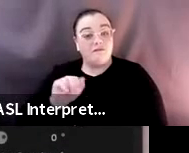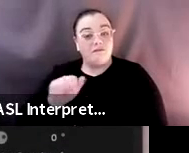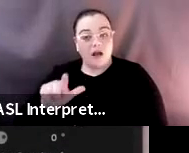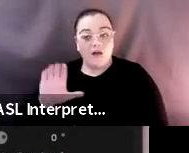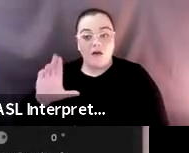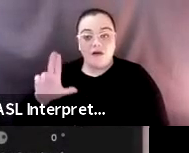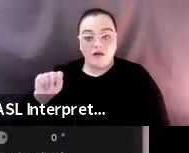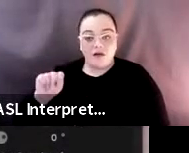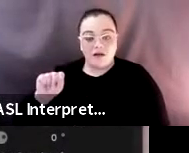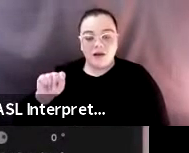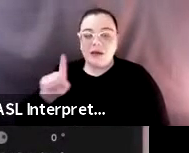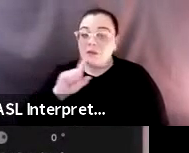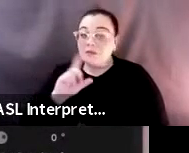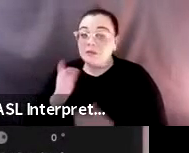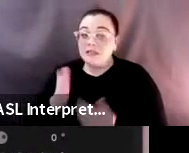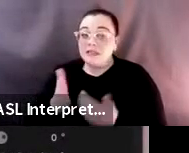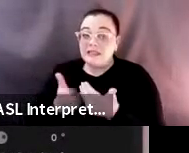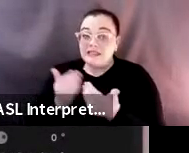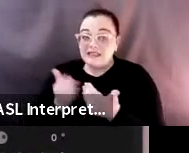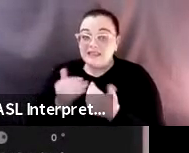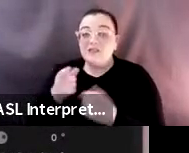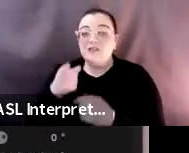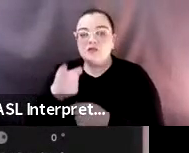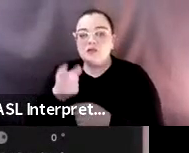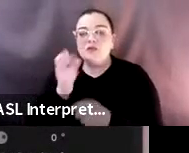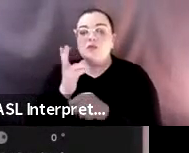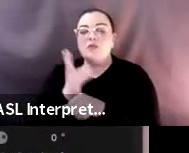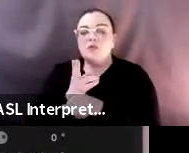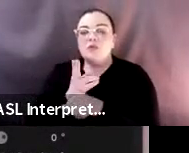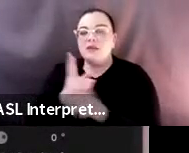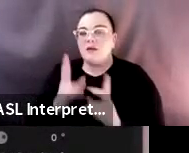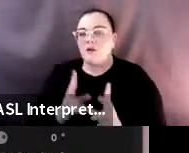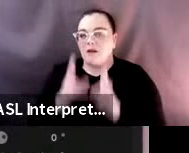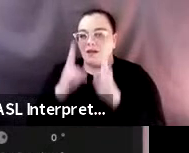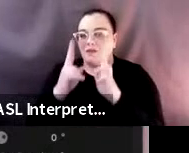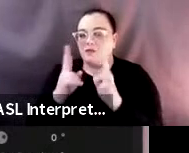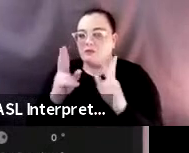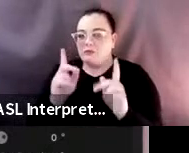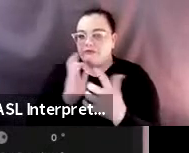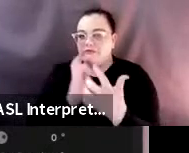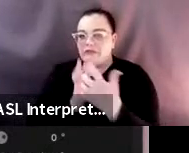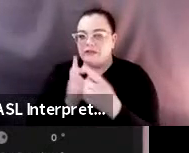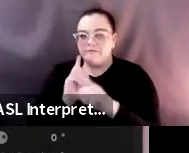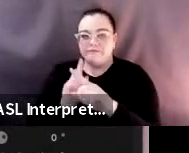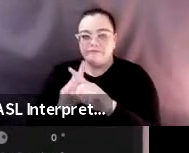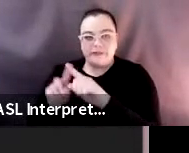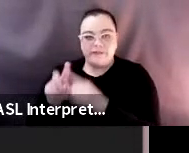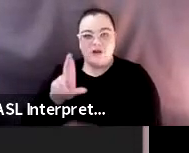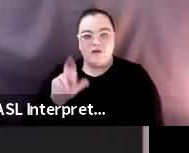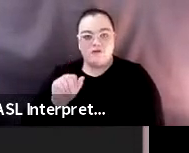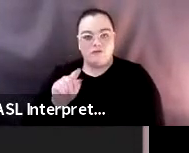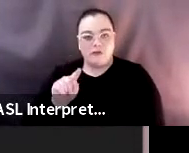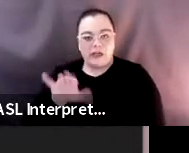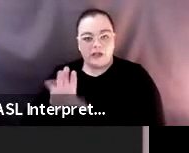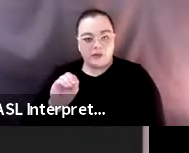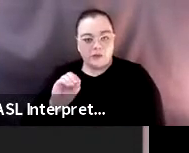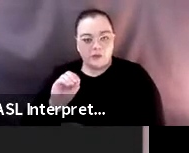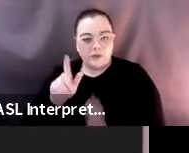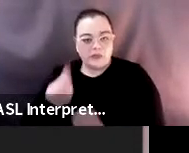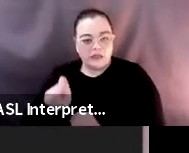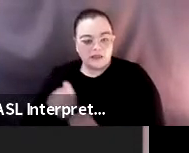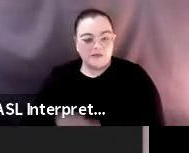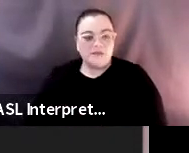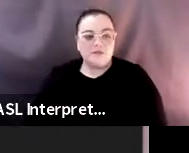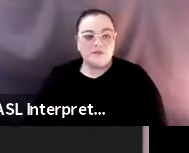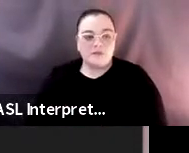to have a clip fit different aspect ratios. So I'm going to go back to my clips over